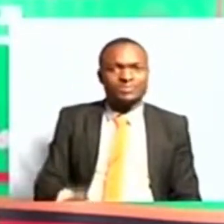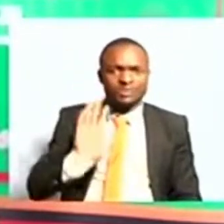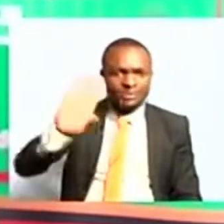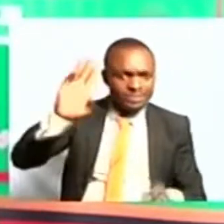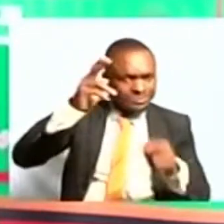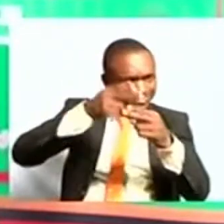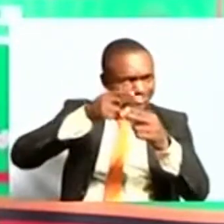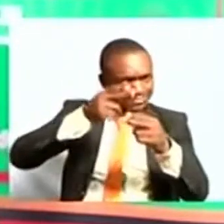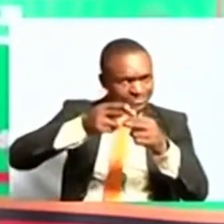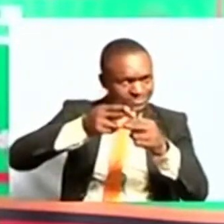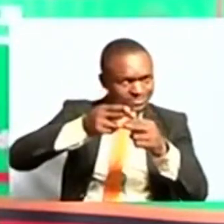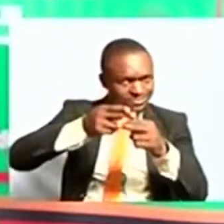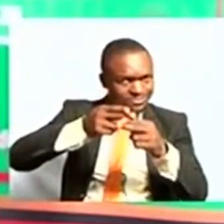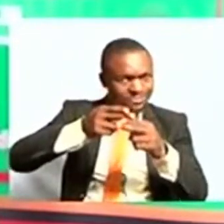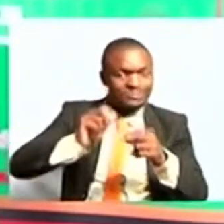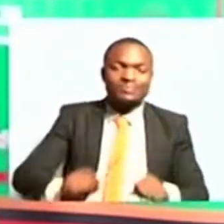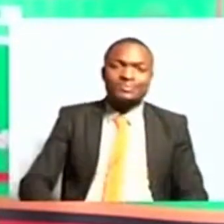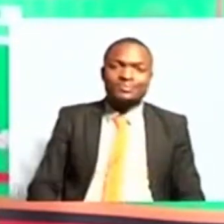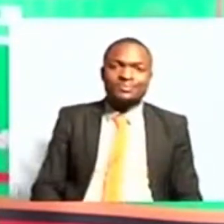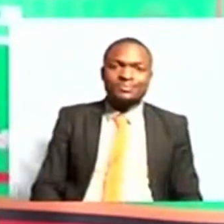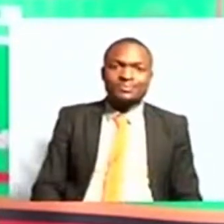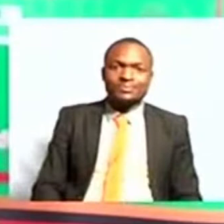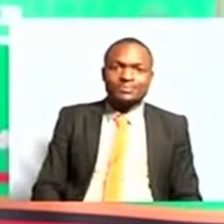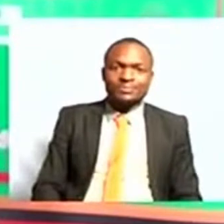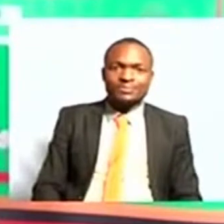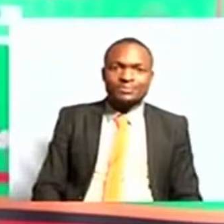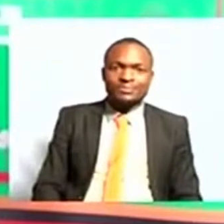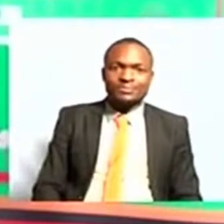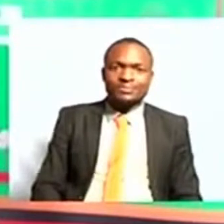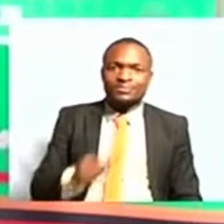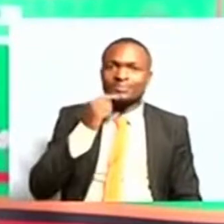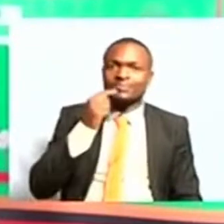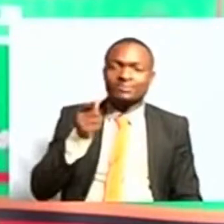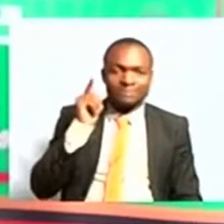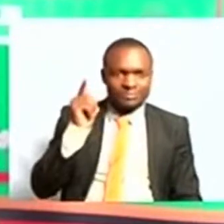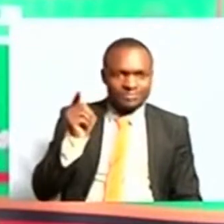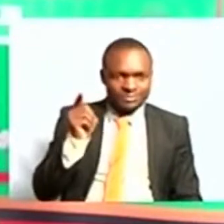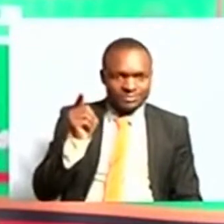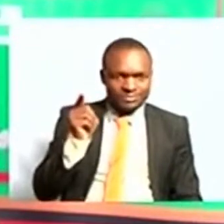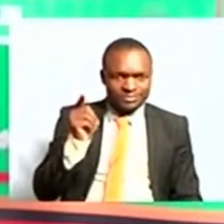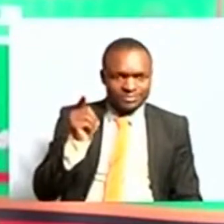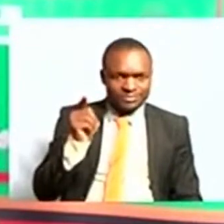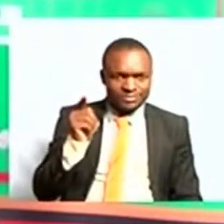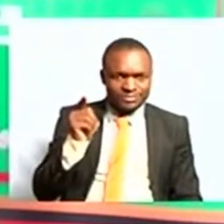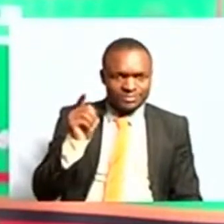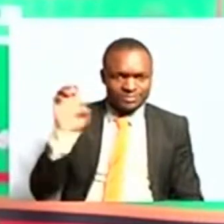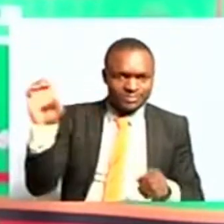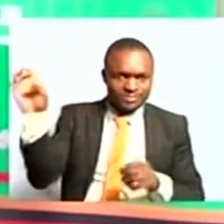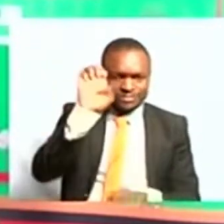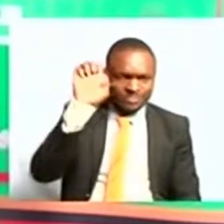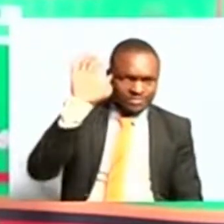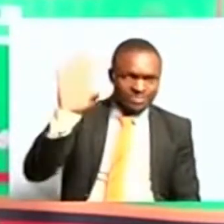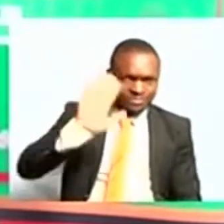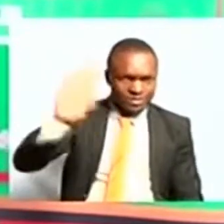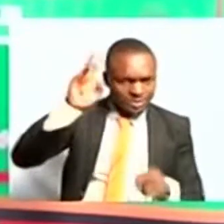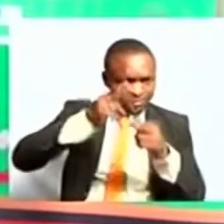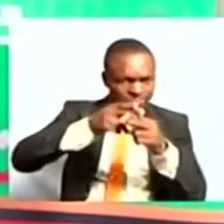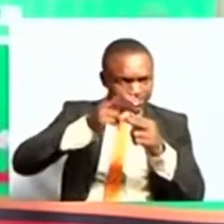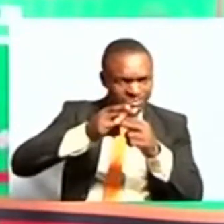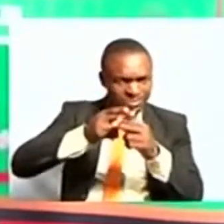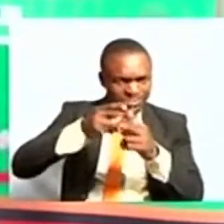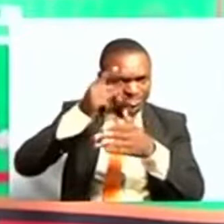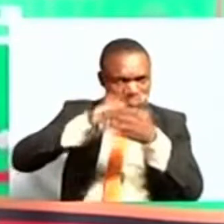name? Rabo Magawa, Lundazi, Eastern Province. Your name again, sir. We missed your